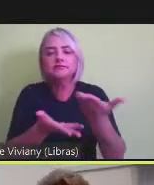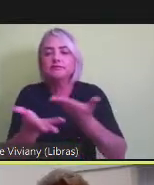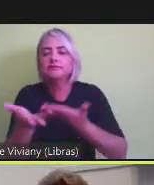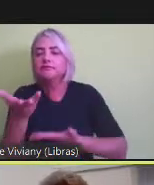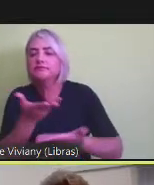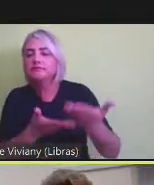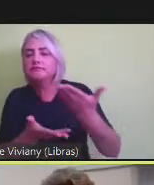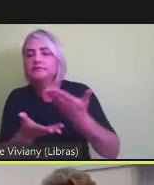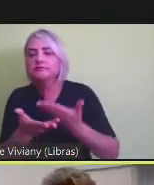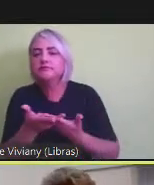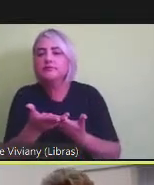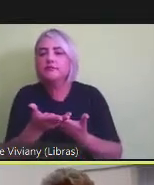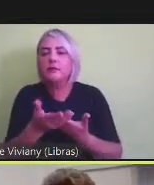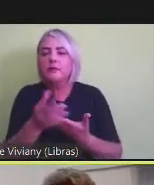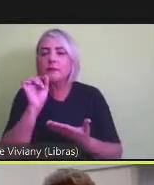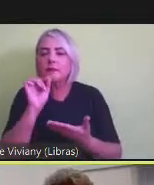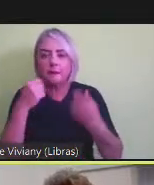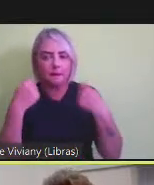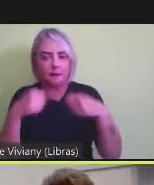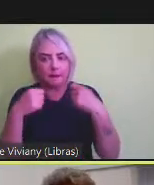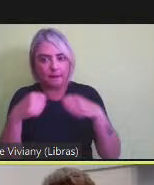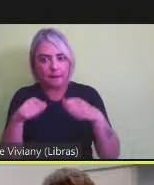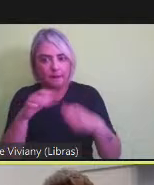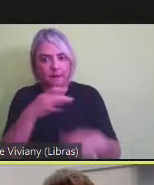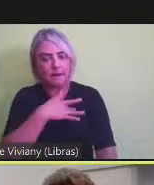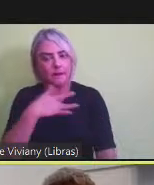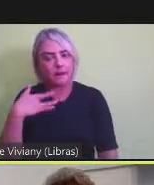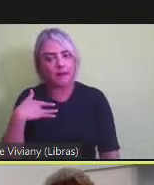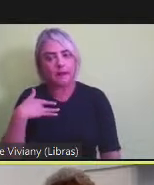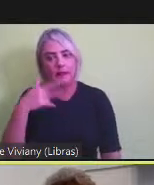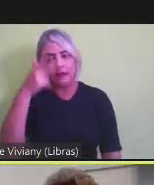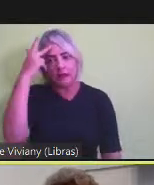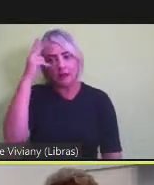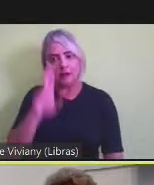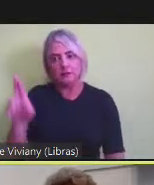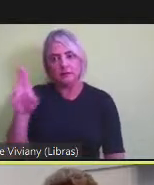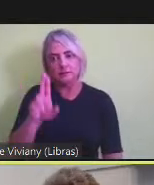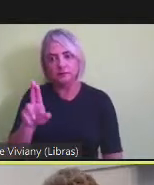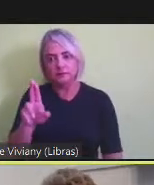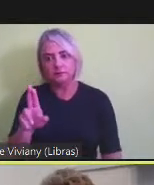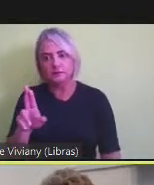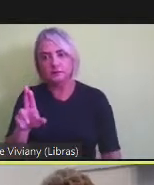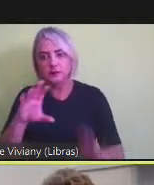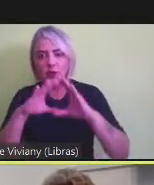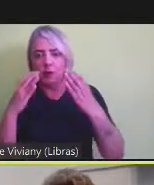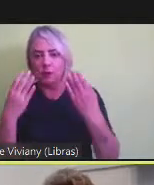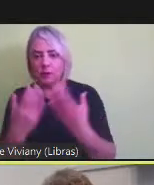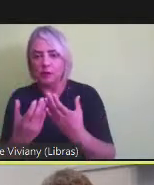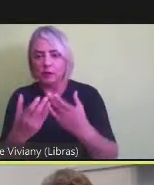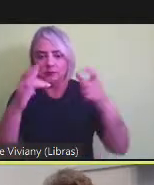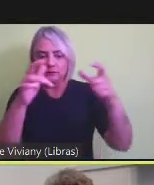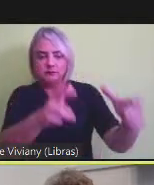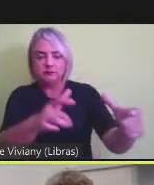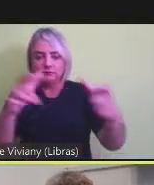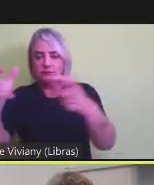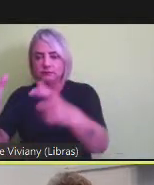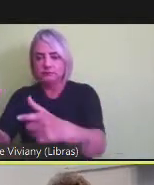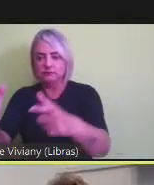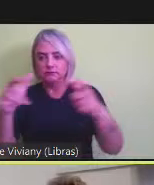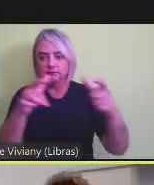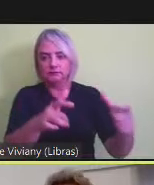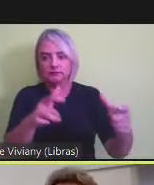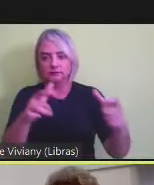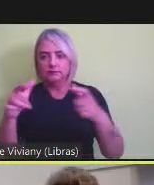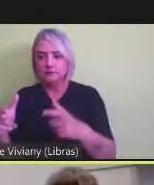overall the consistency, the correspondence between the healthcare necessities of users, families, communities,